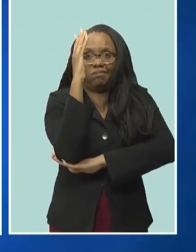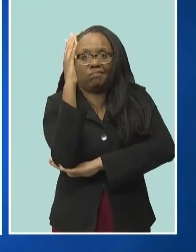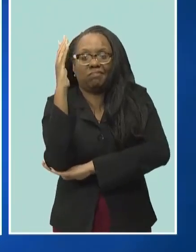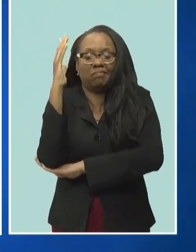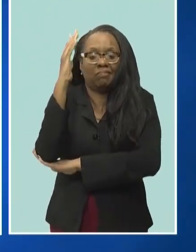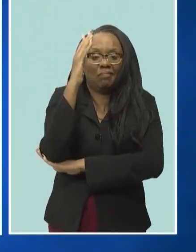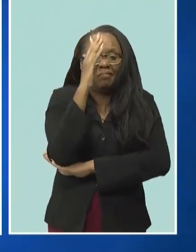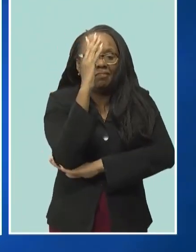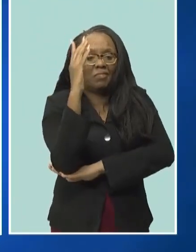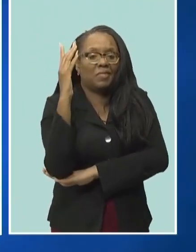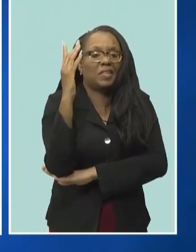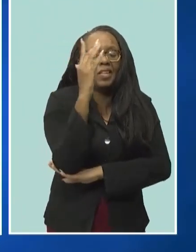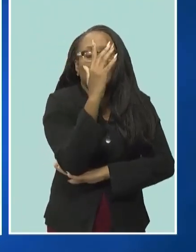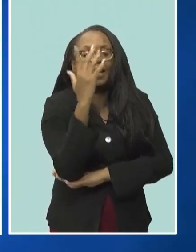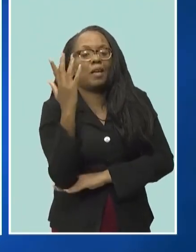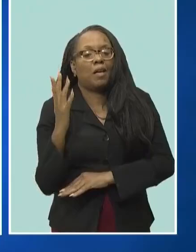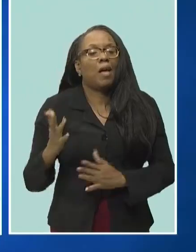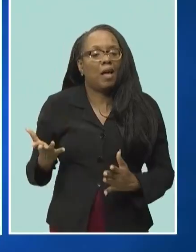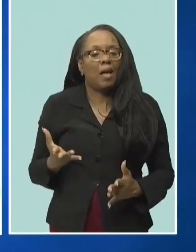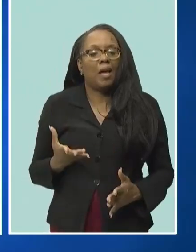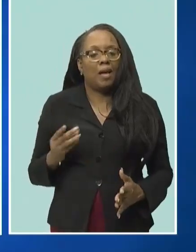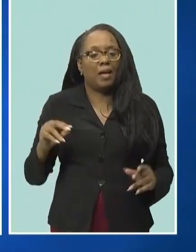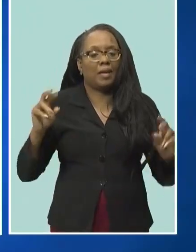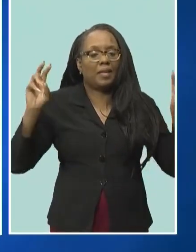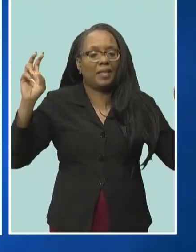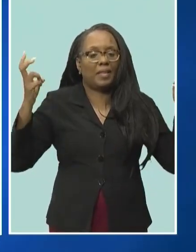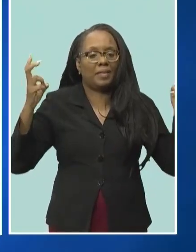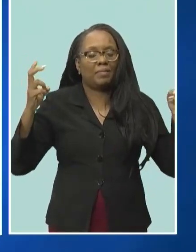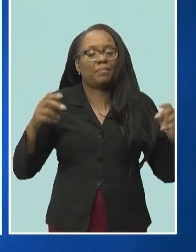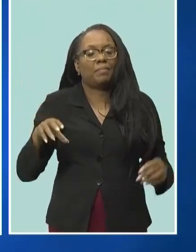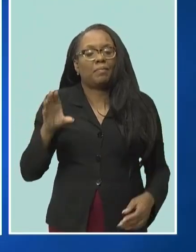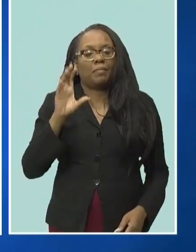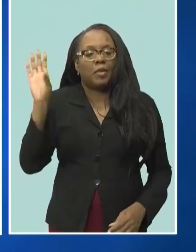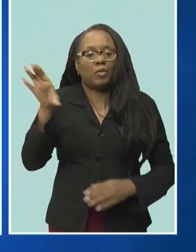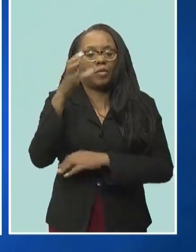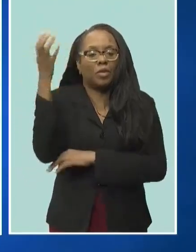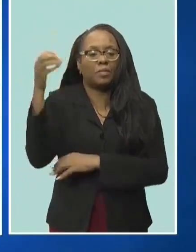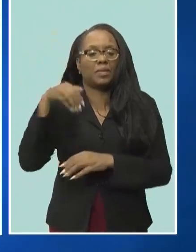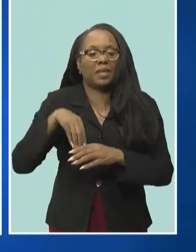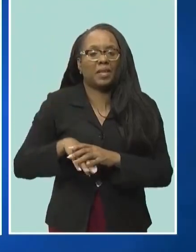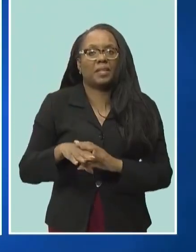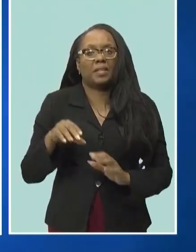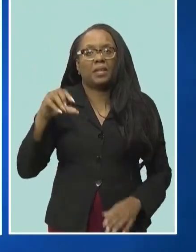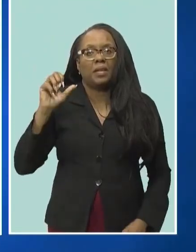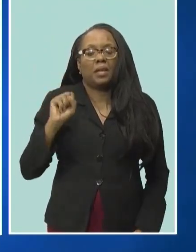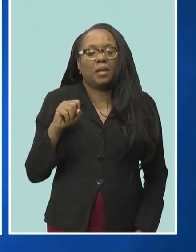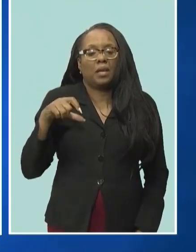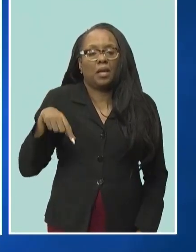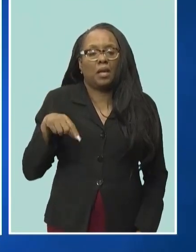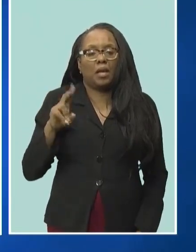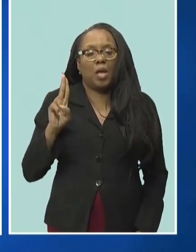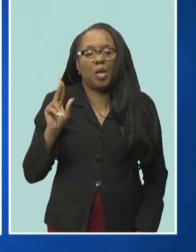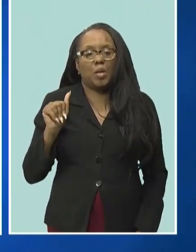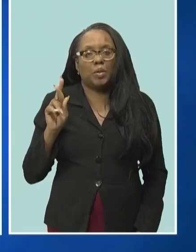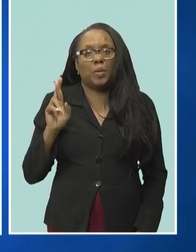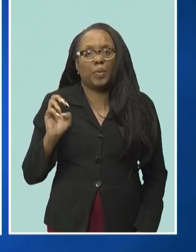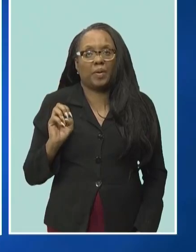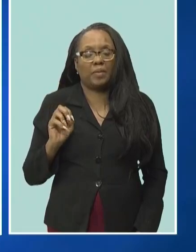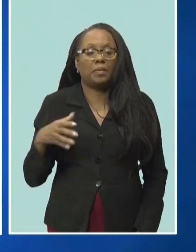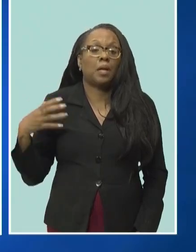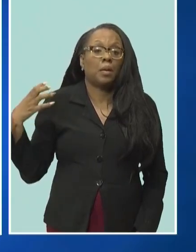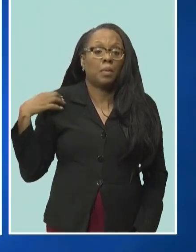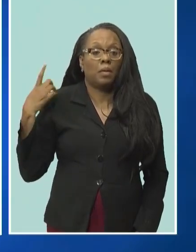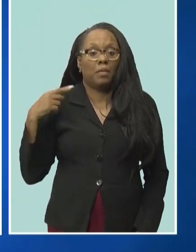Elizabeth Hospital. The theme this year is Christmas in the Square, and it presents Christmas of Lights. Chairman of the committee for